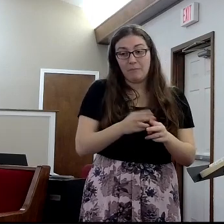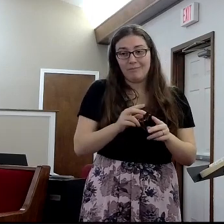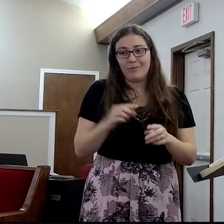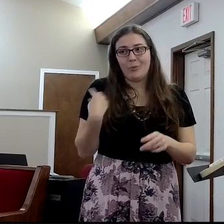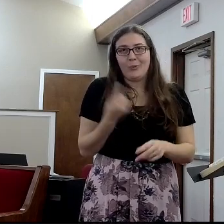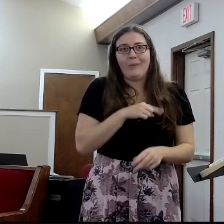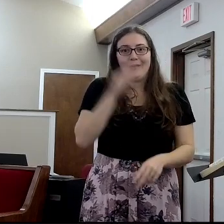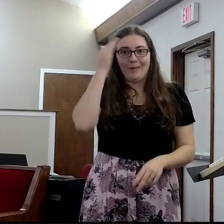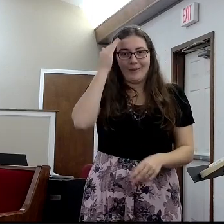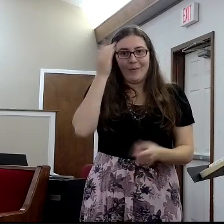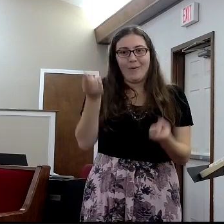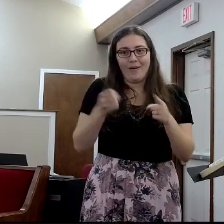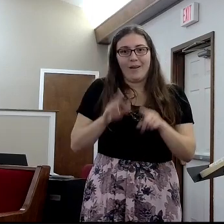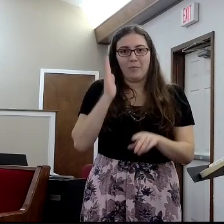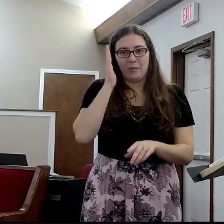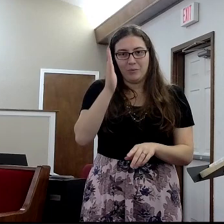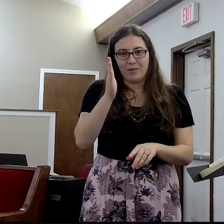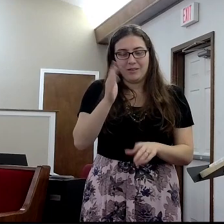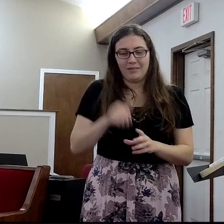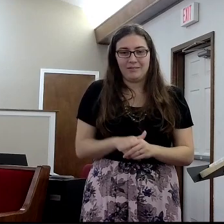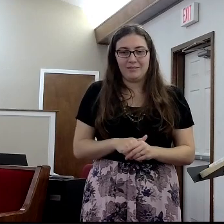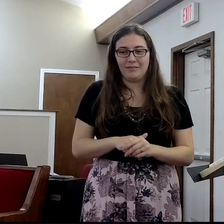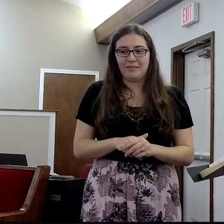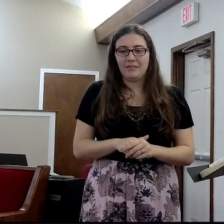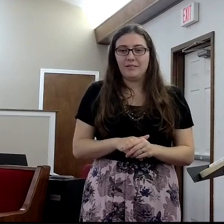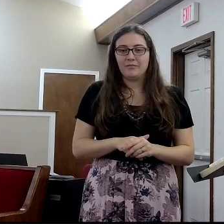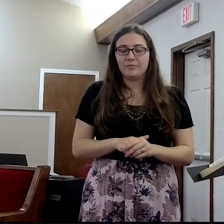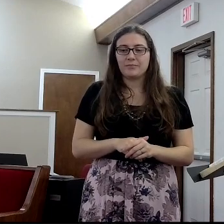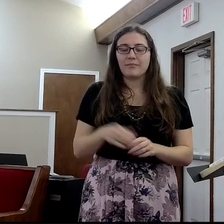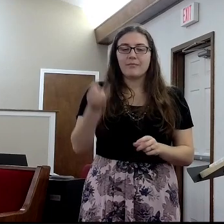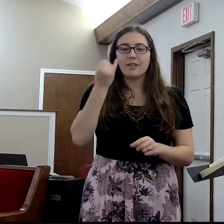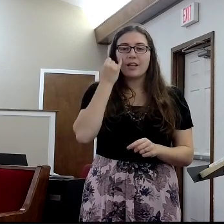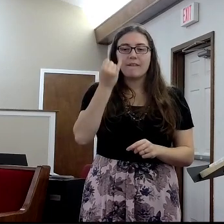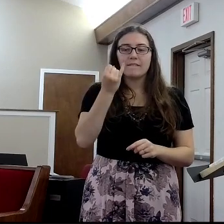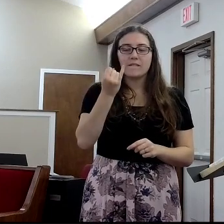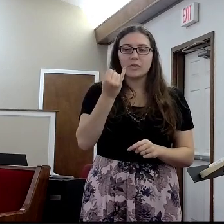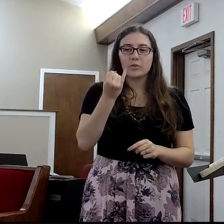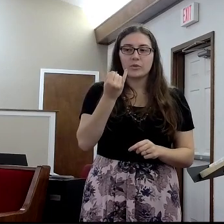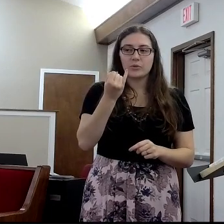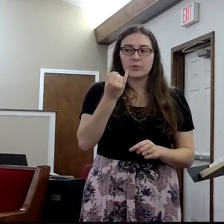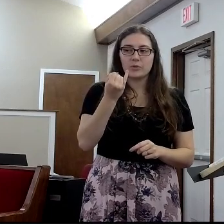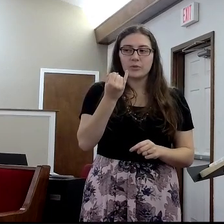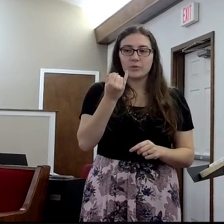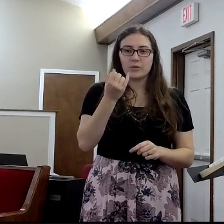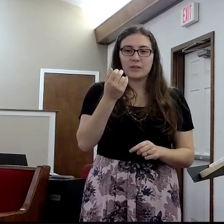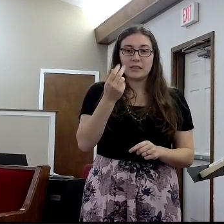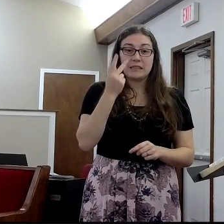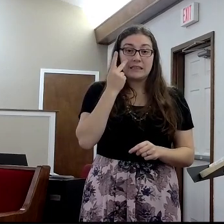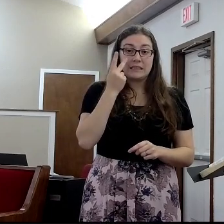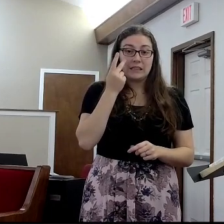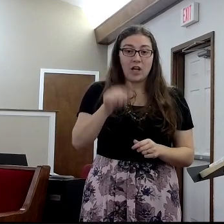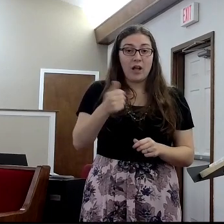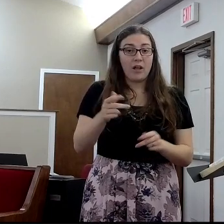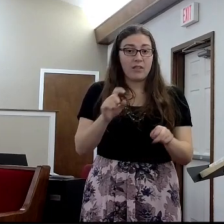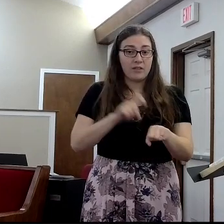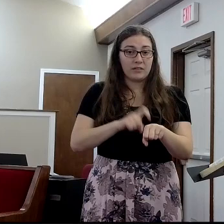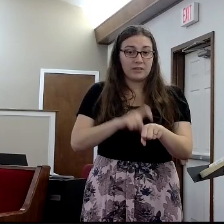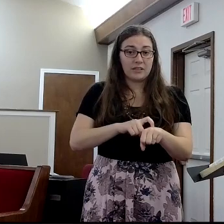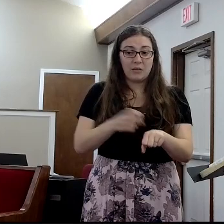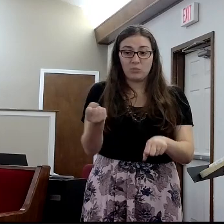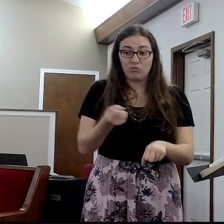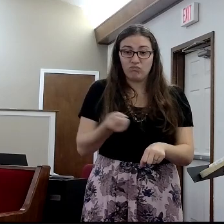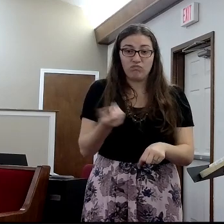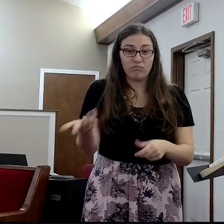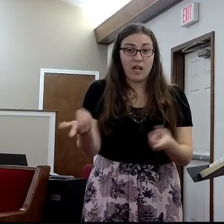lot was going to land on Jonah. So this is no coincidence. And if you look at the casting of lots, the last time you